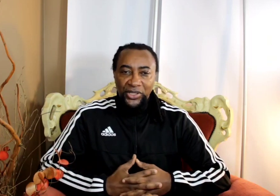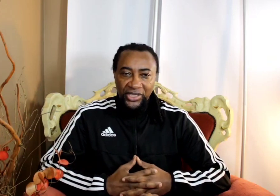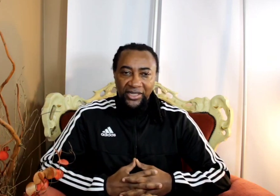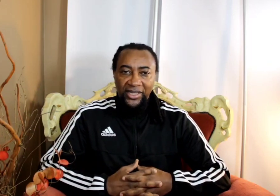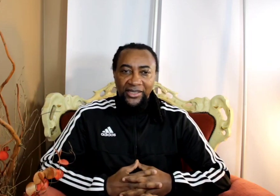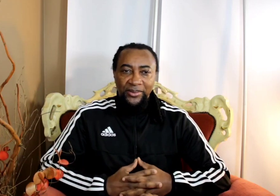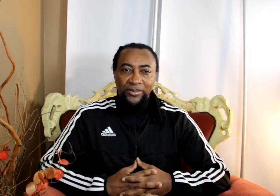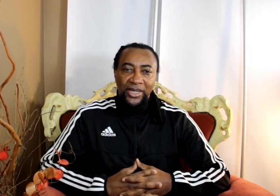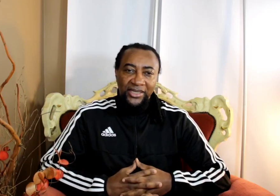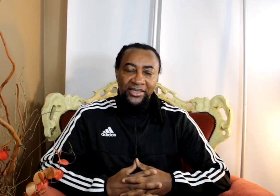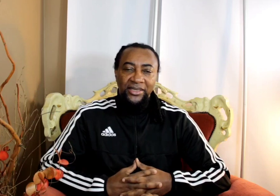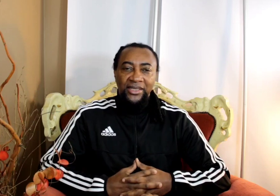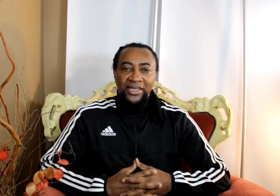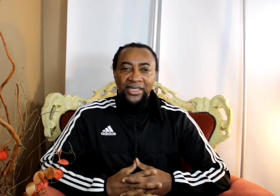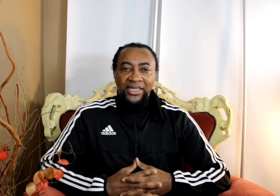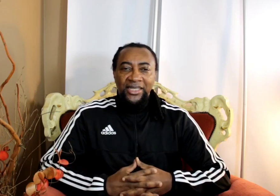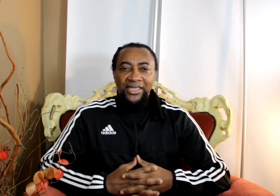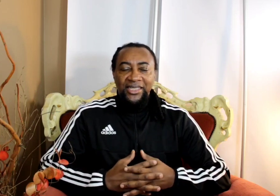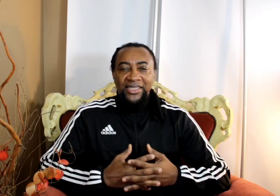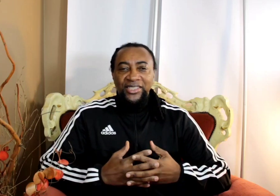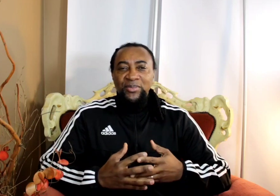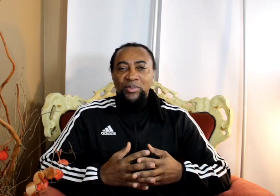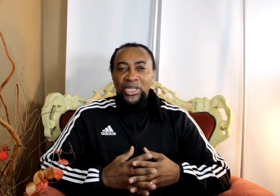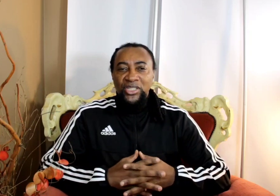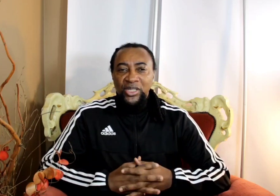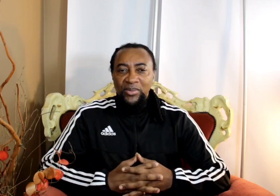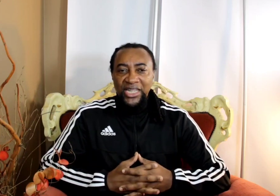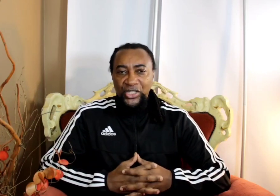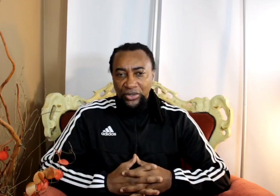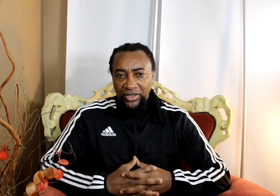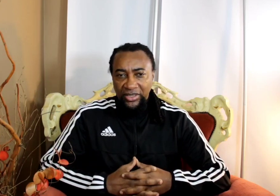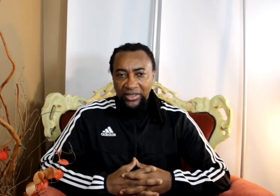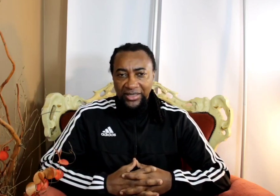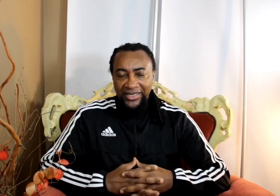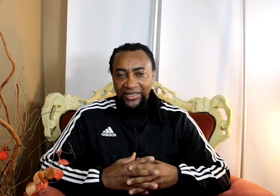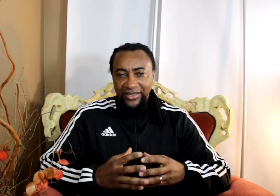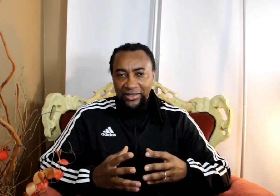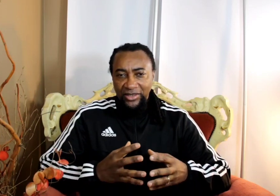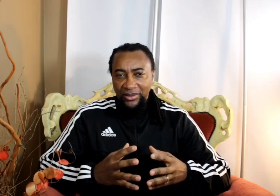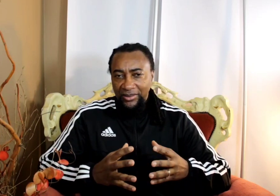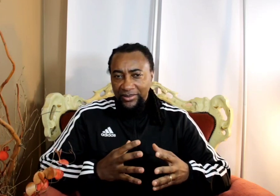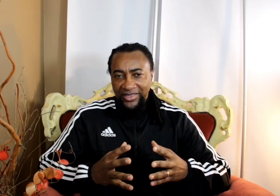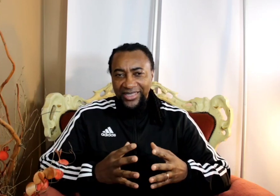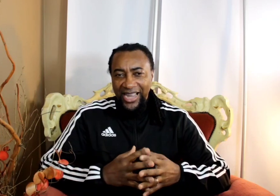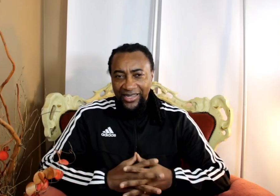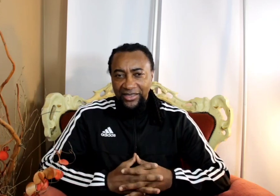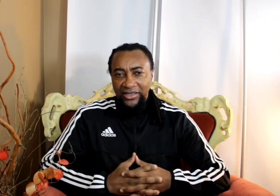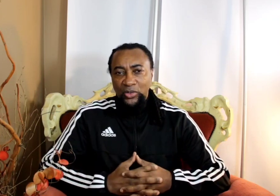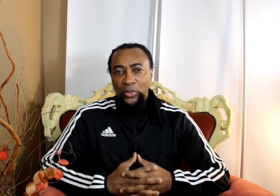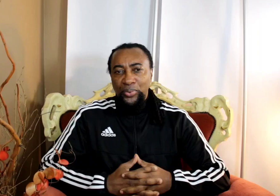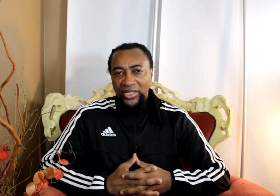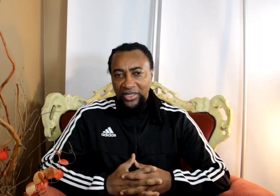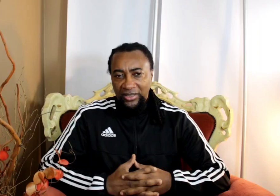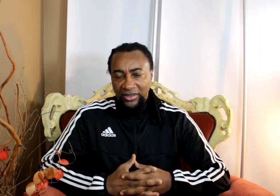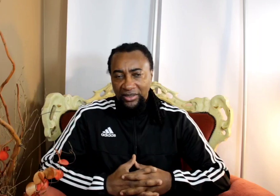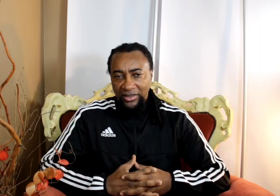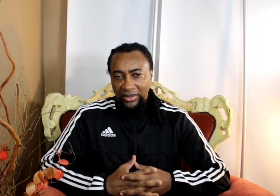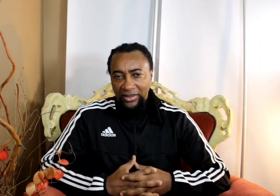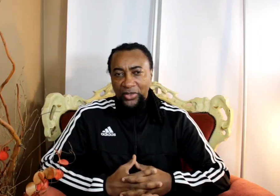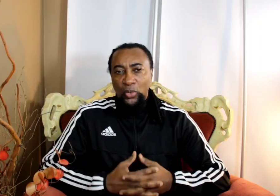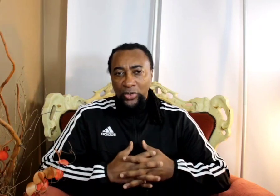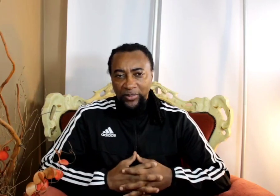that, and I appreciate that, but there seems to be some issues that is going to snag the whole